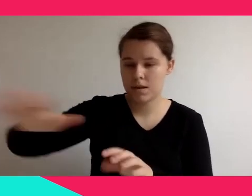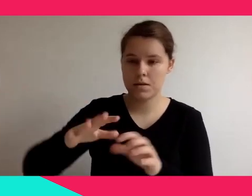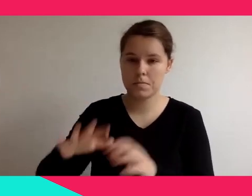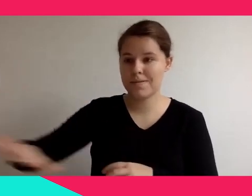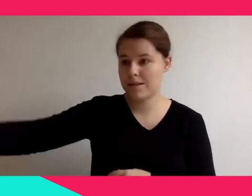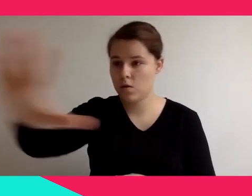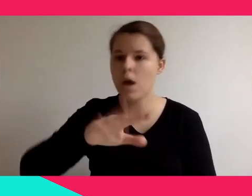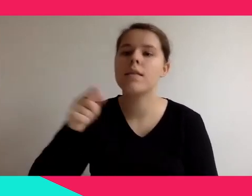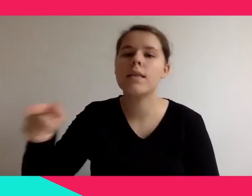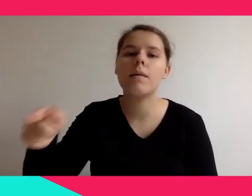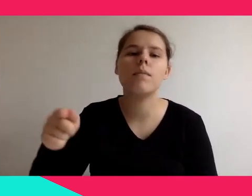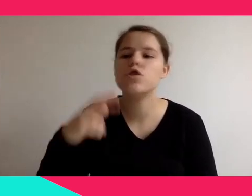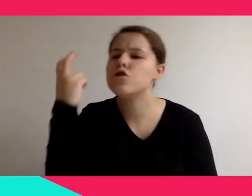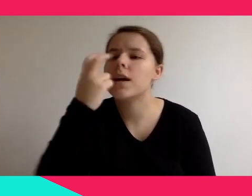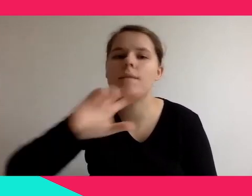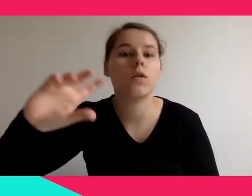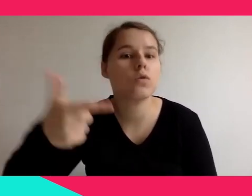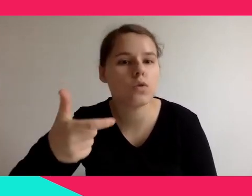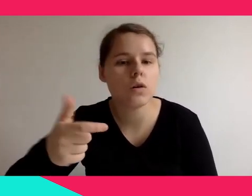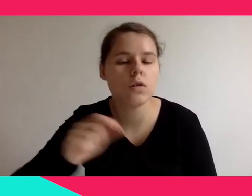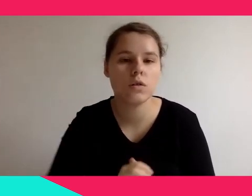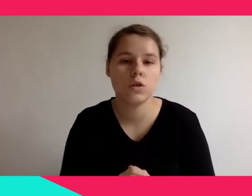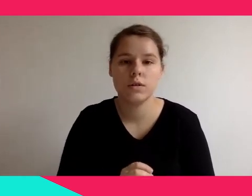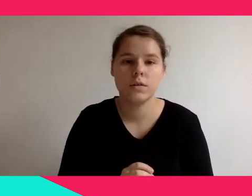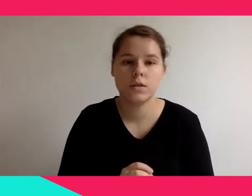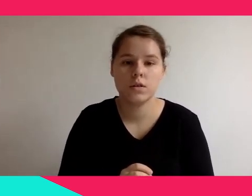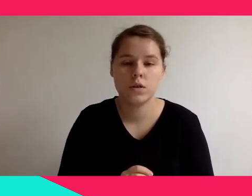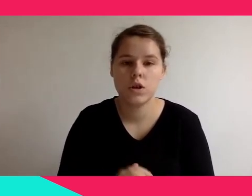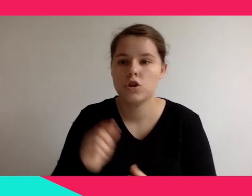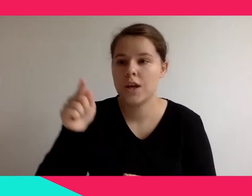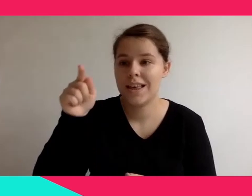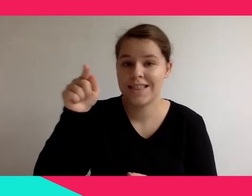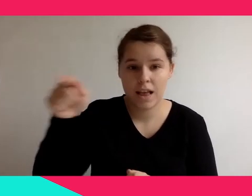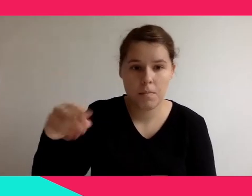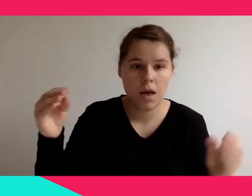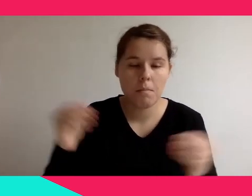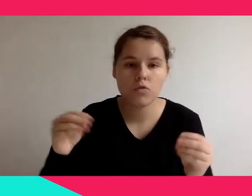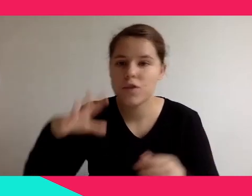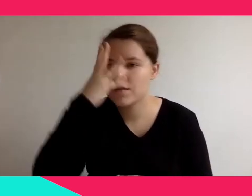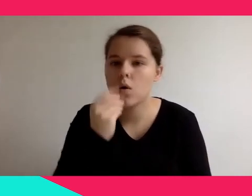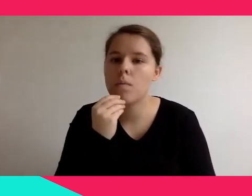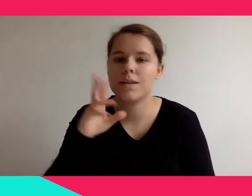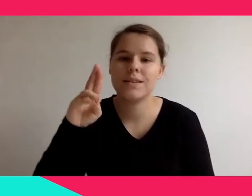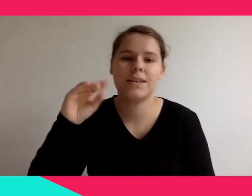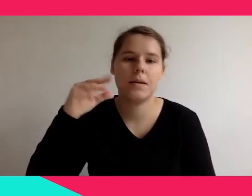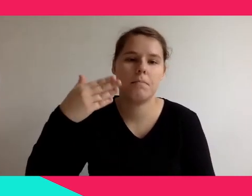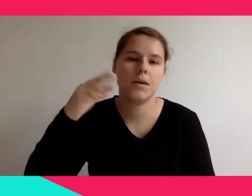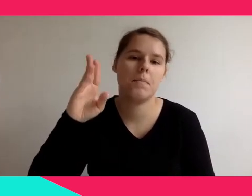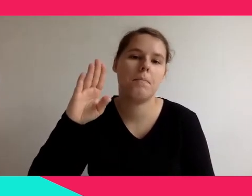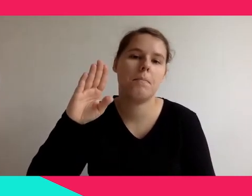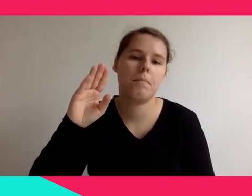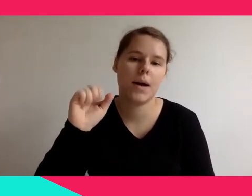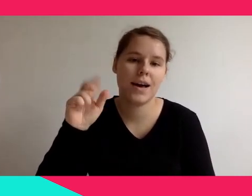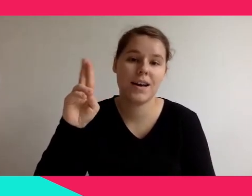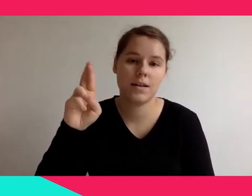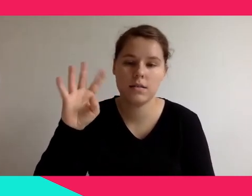Rembrandt van Rijn, and we knew a lot about Rembrandt van Rijn, But there are other people out there that know more